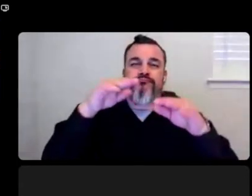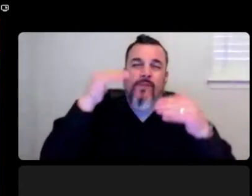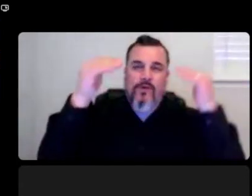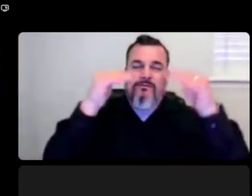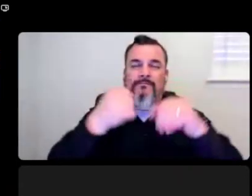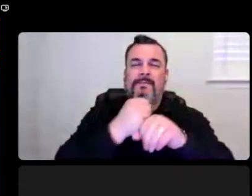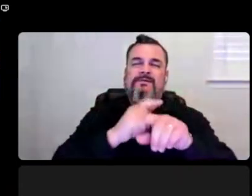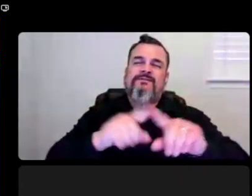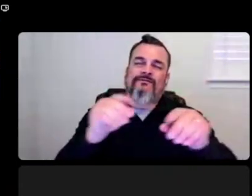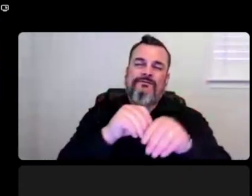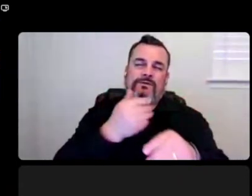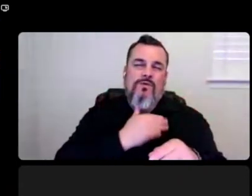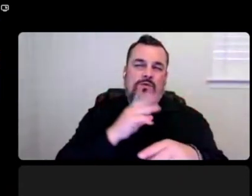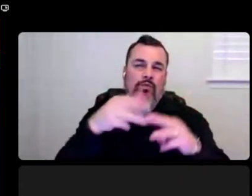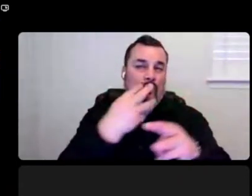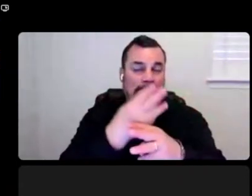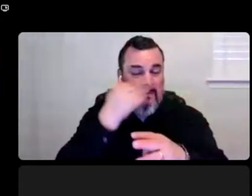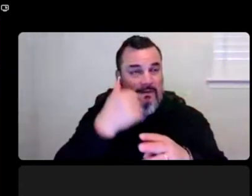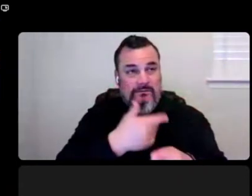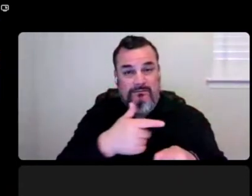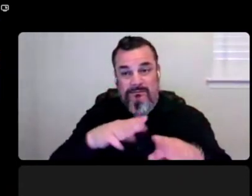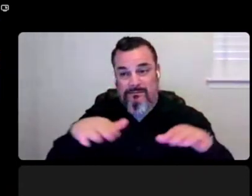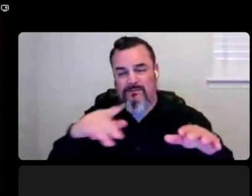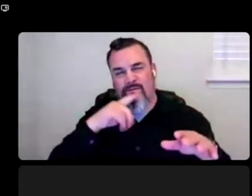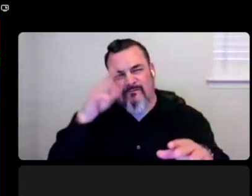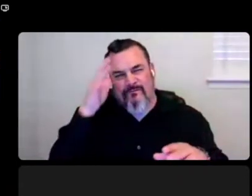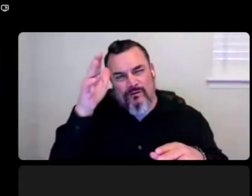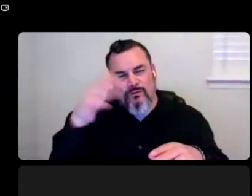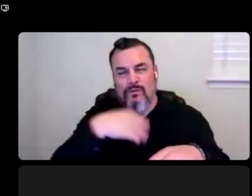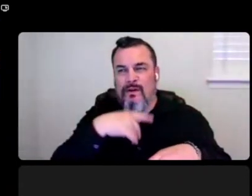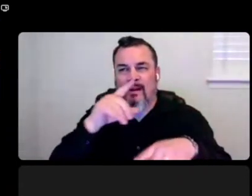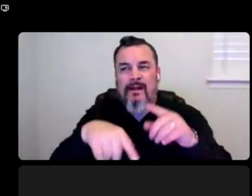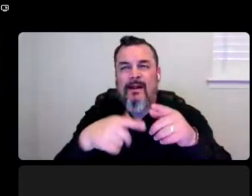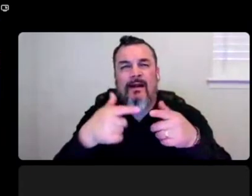in our world, because these kids are our future and